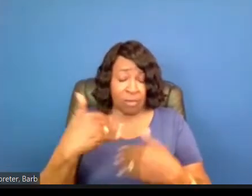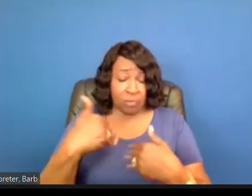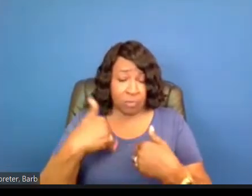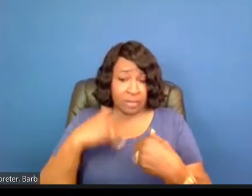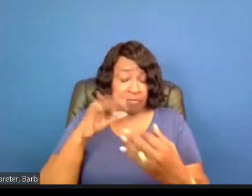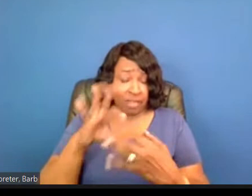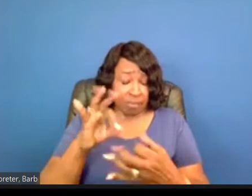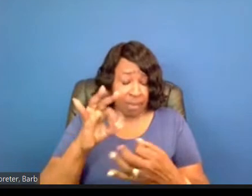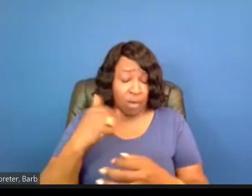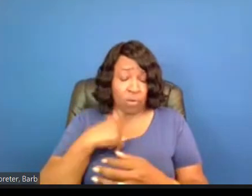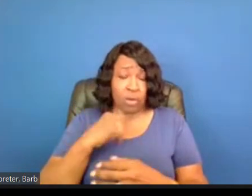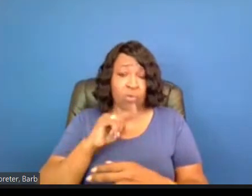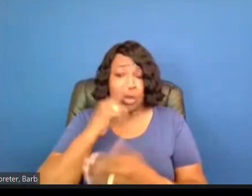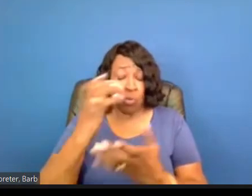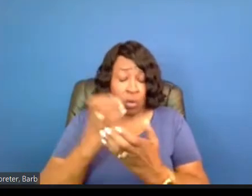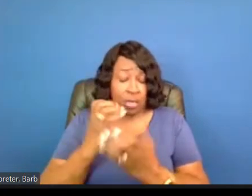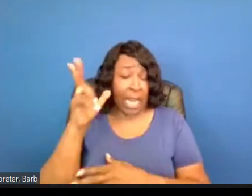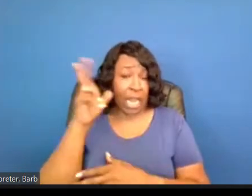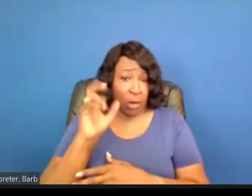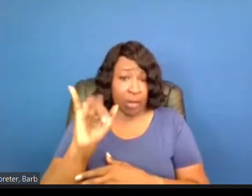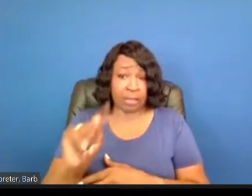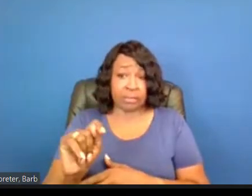to hear it.